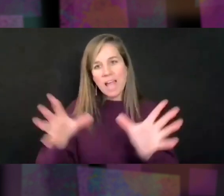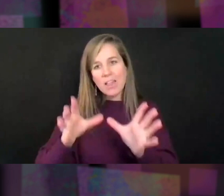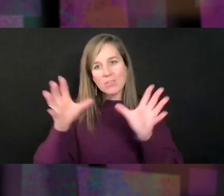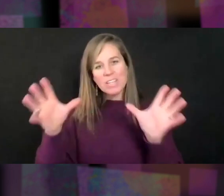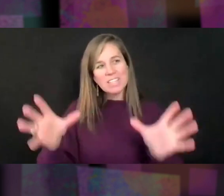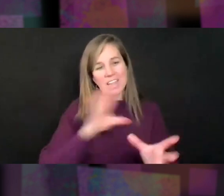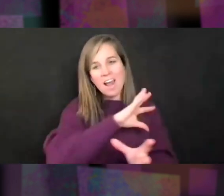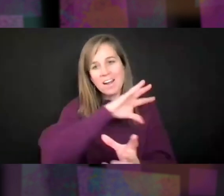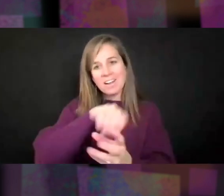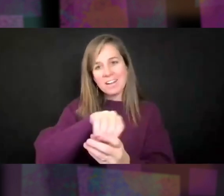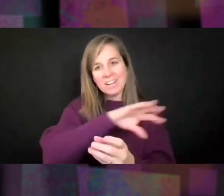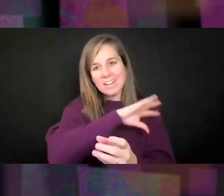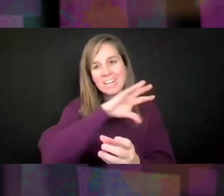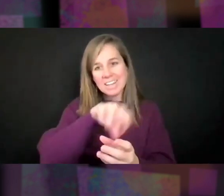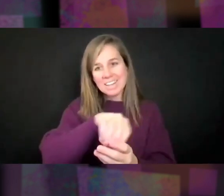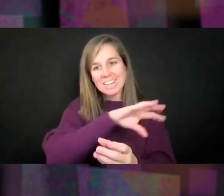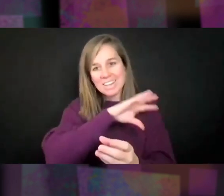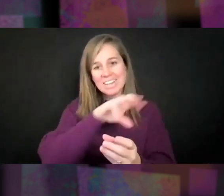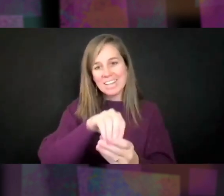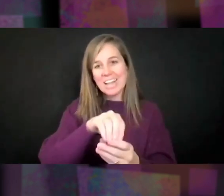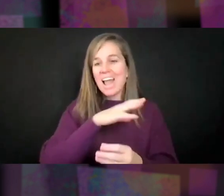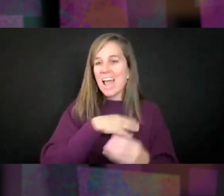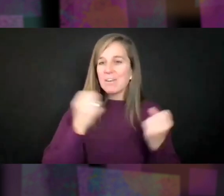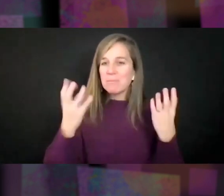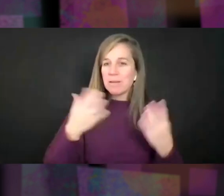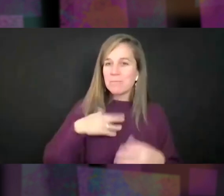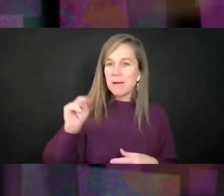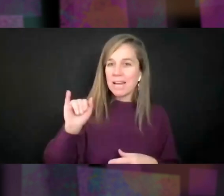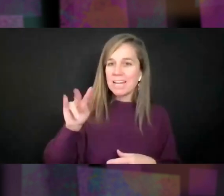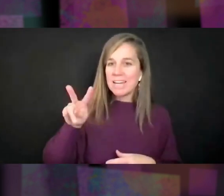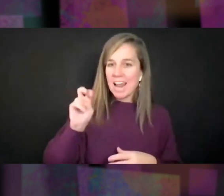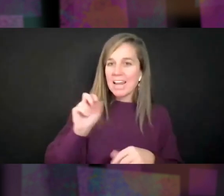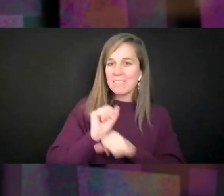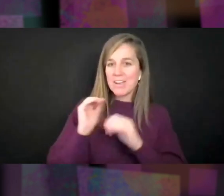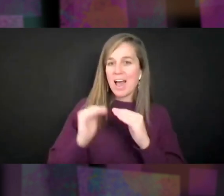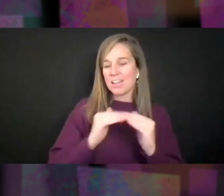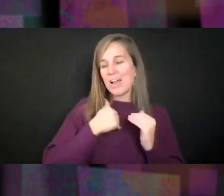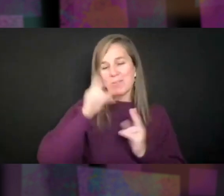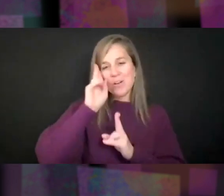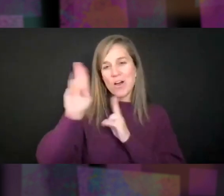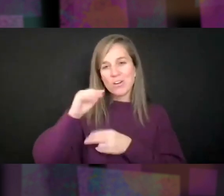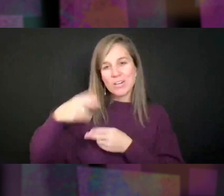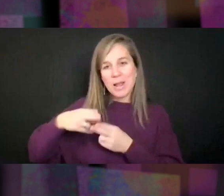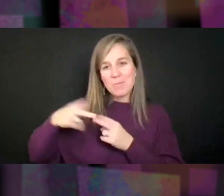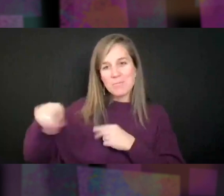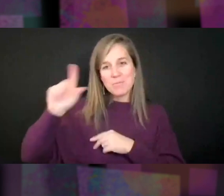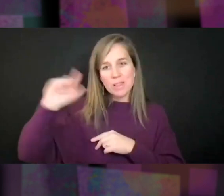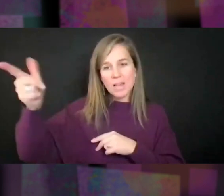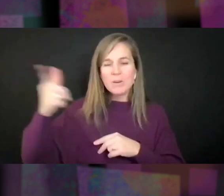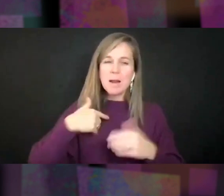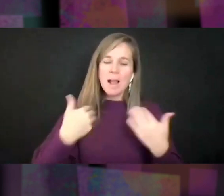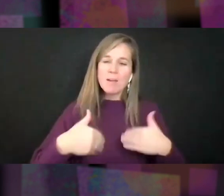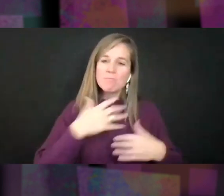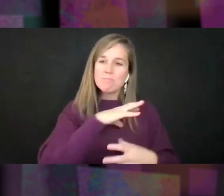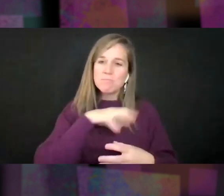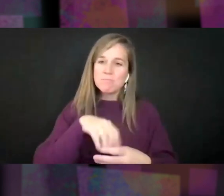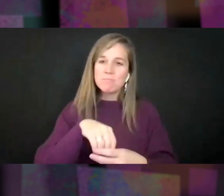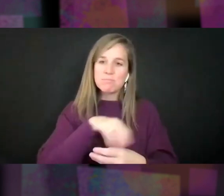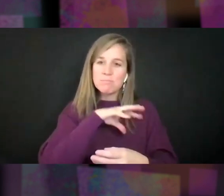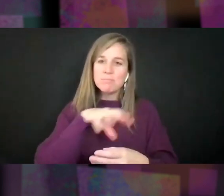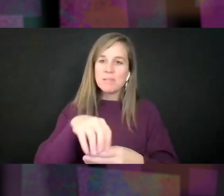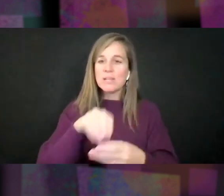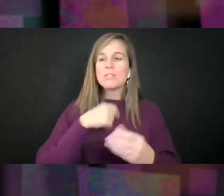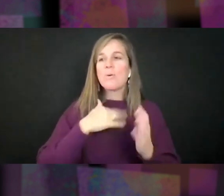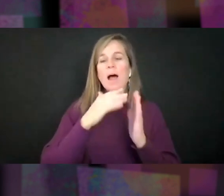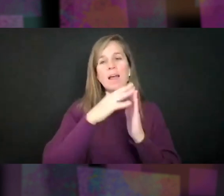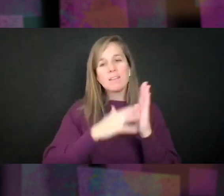learned so much from many of my Native colleagues who I'll honor and name later. As I drafted this working list of guiding